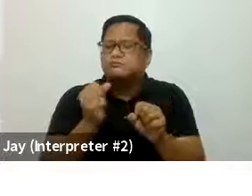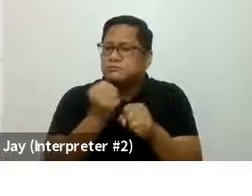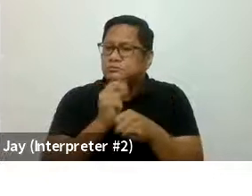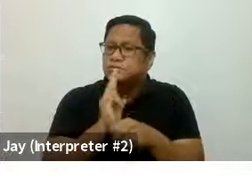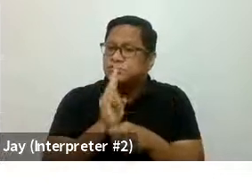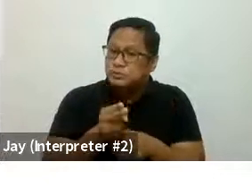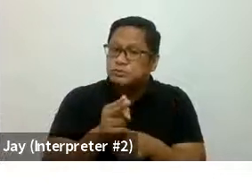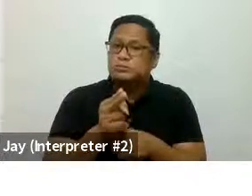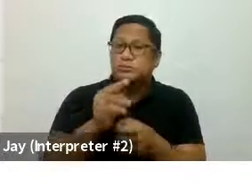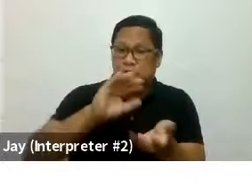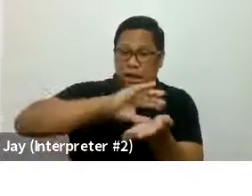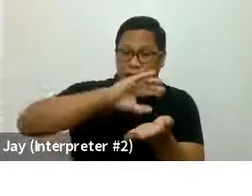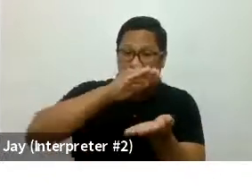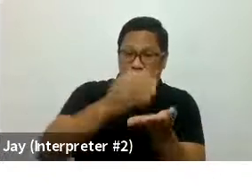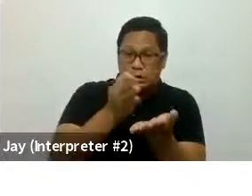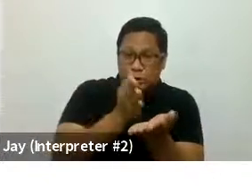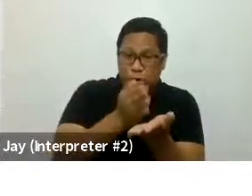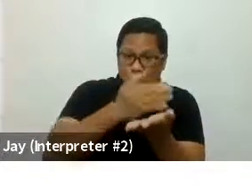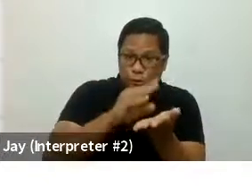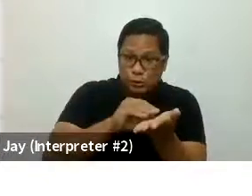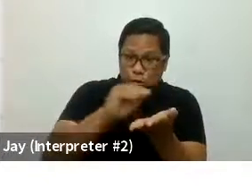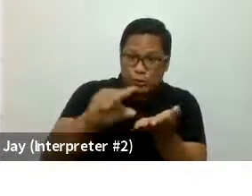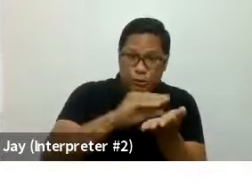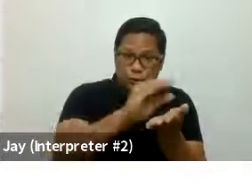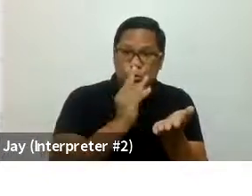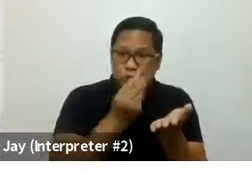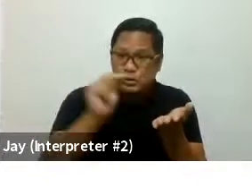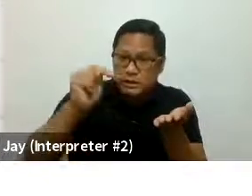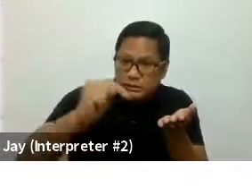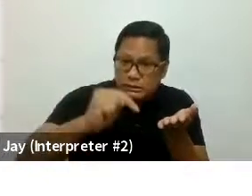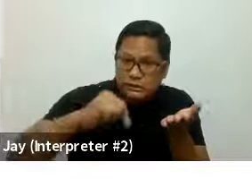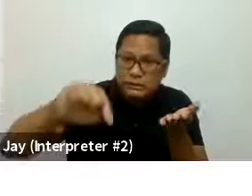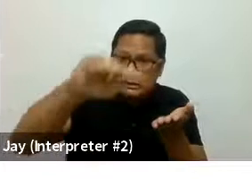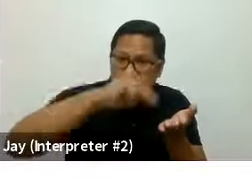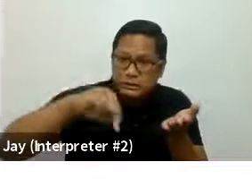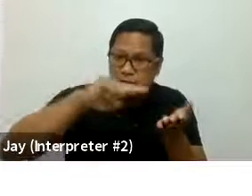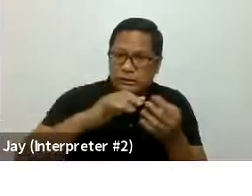these allocations are given to those who are in need. So